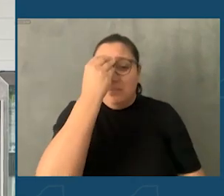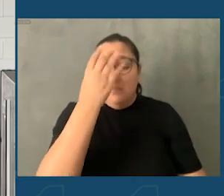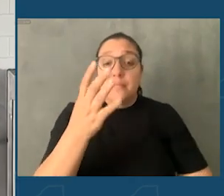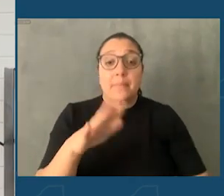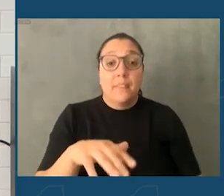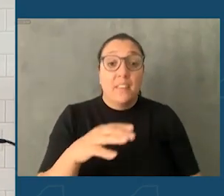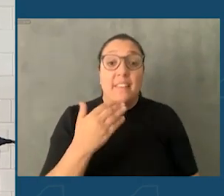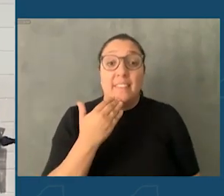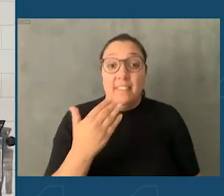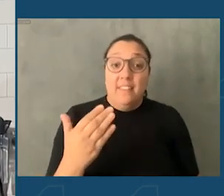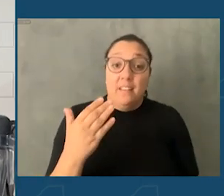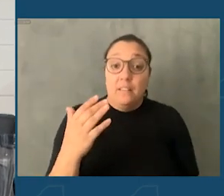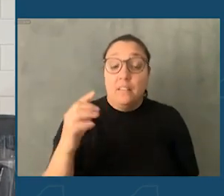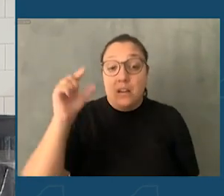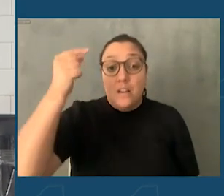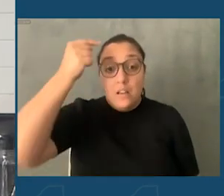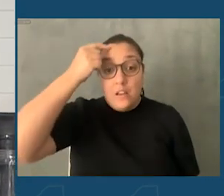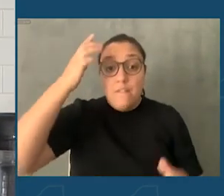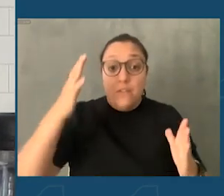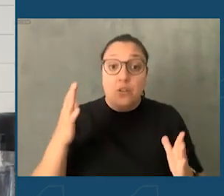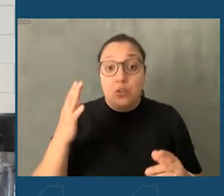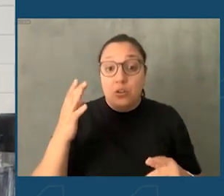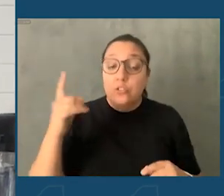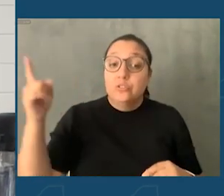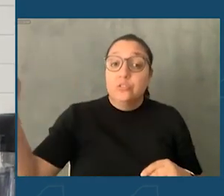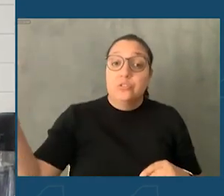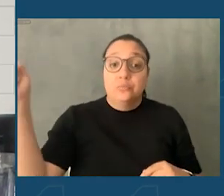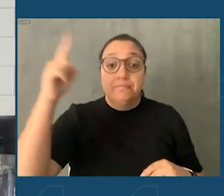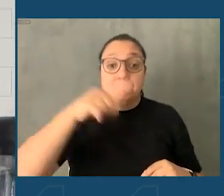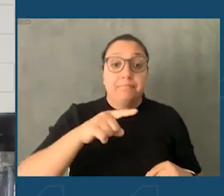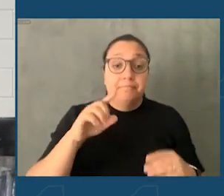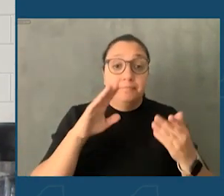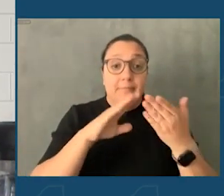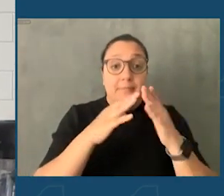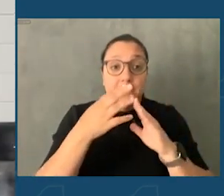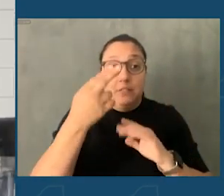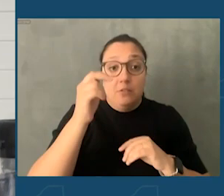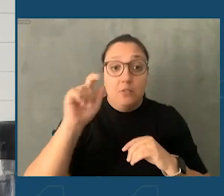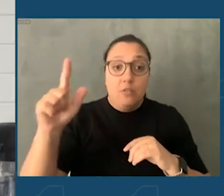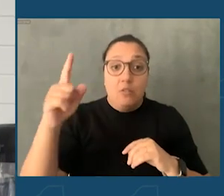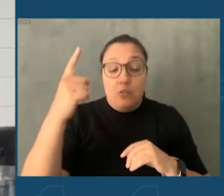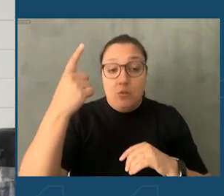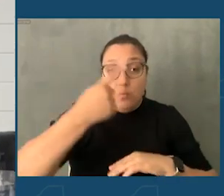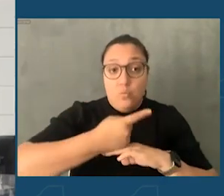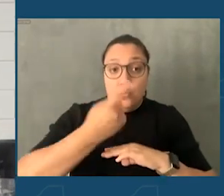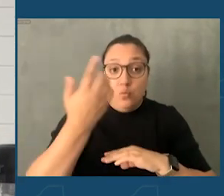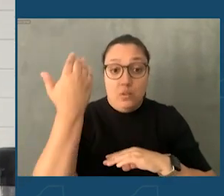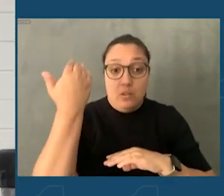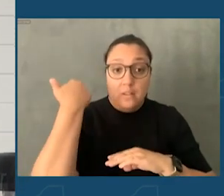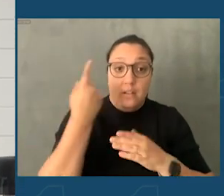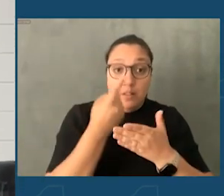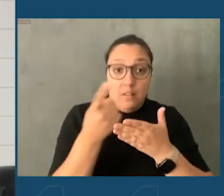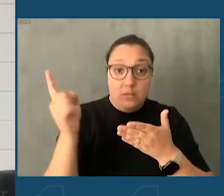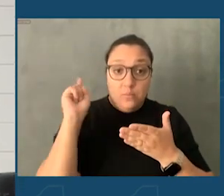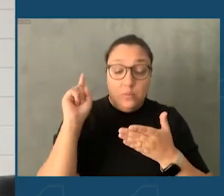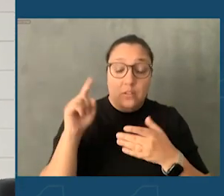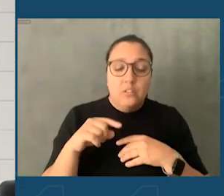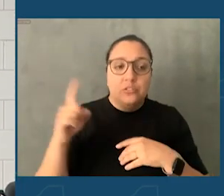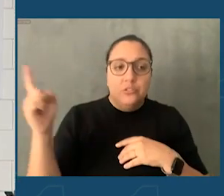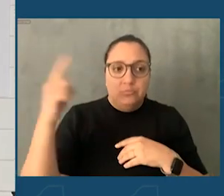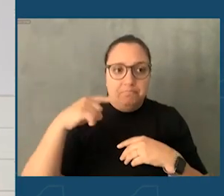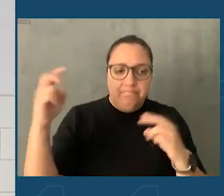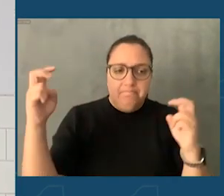one day last week. She came by to sit down and speak with me about